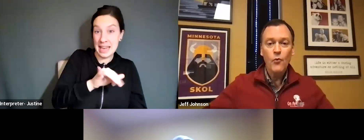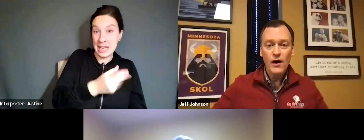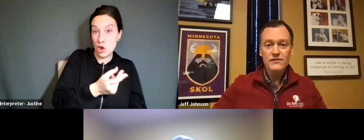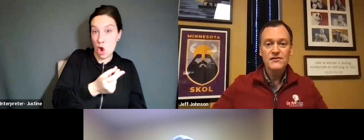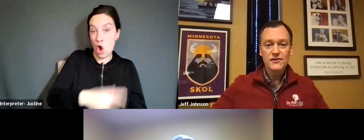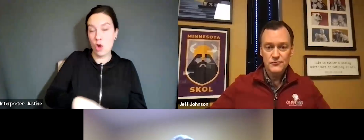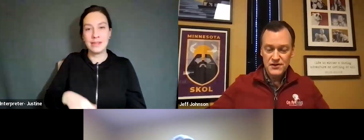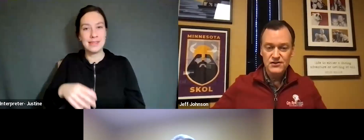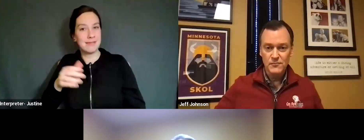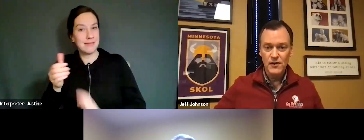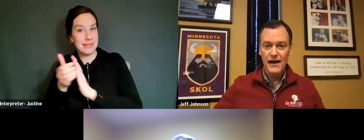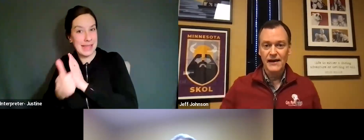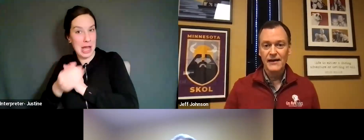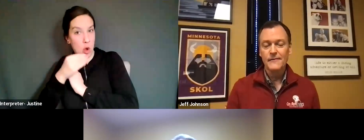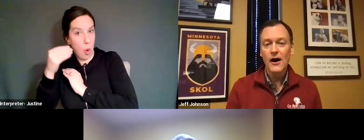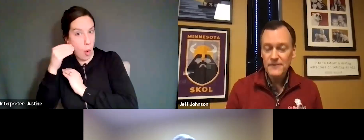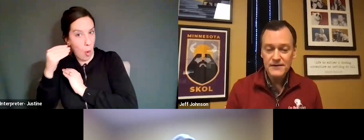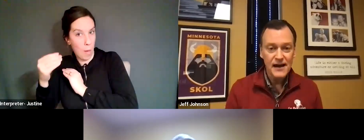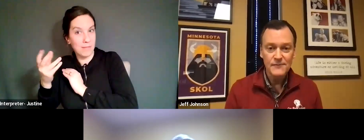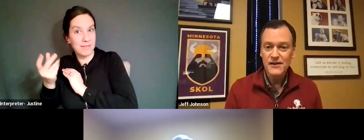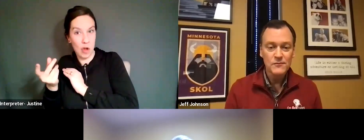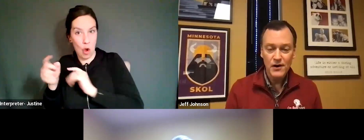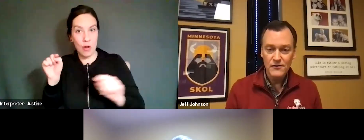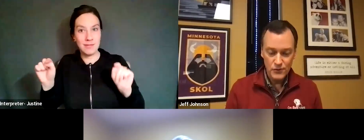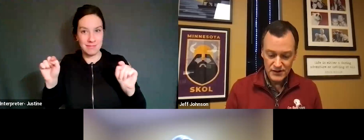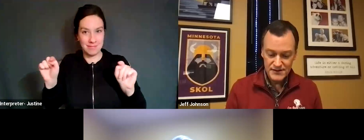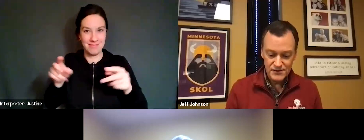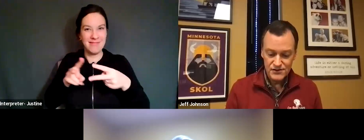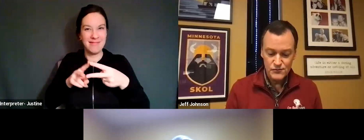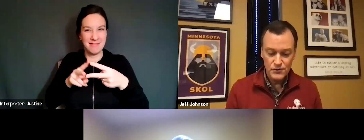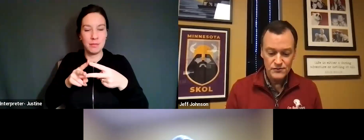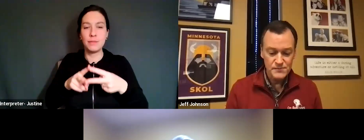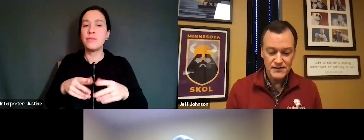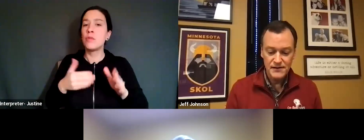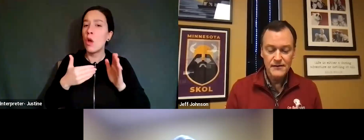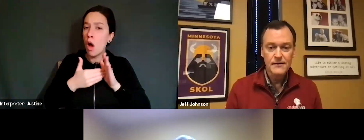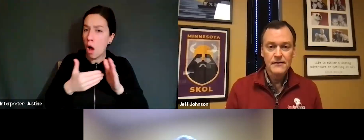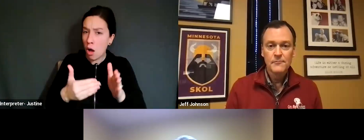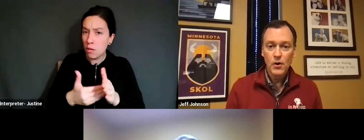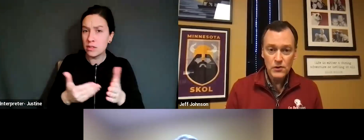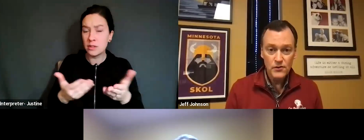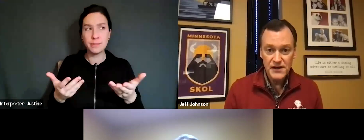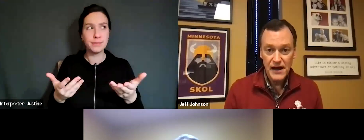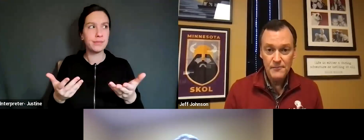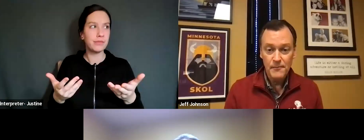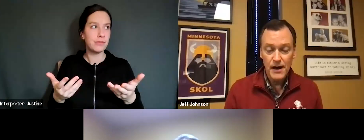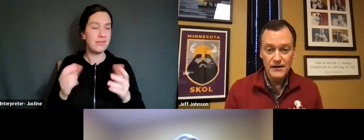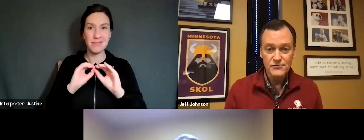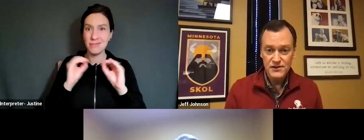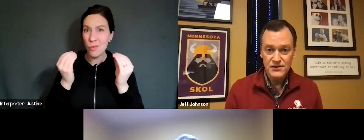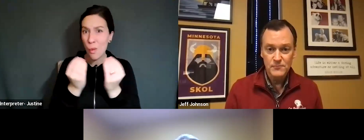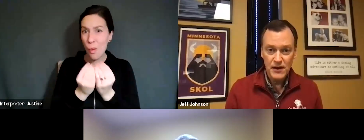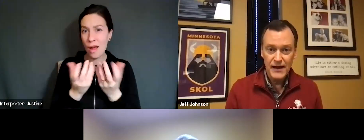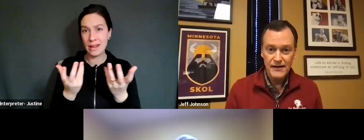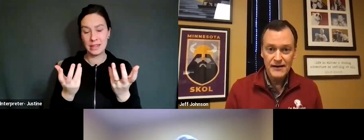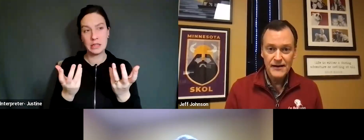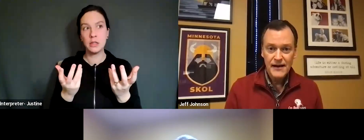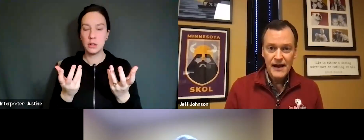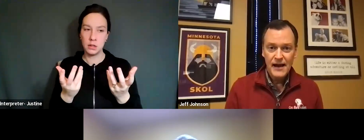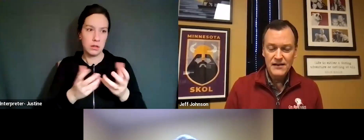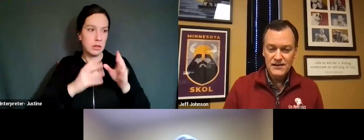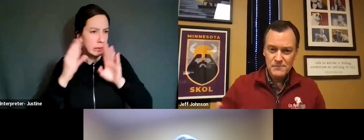But that was the strategic plan. And oftentimes I've been part of organizations where you spend a boatload of time on a strategic